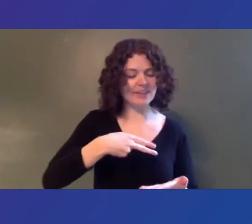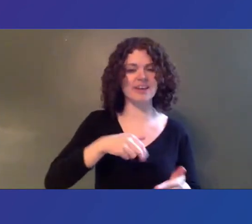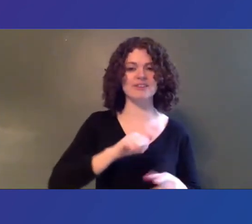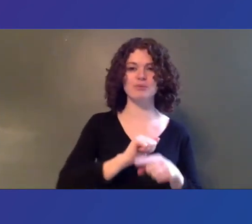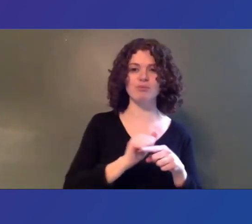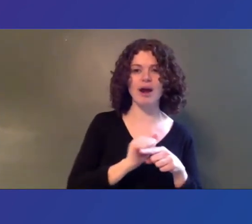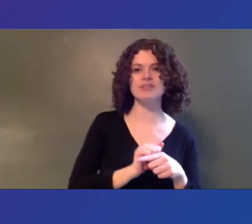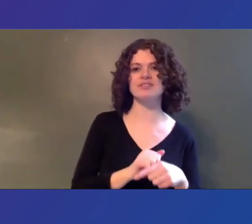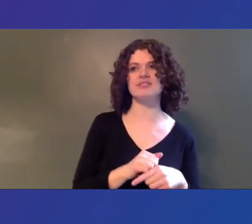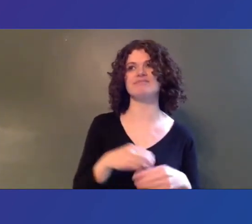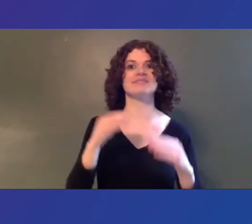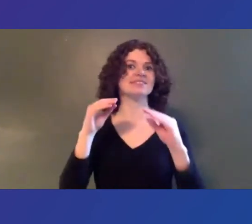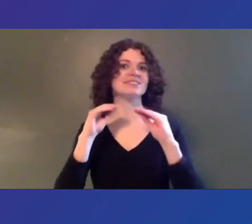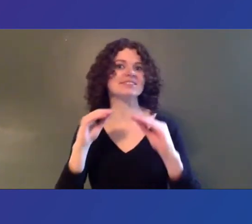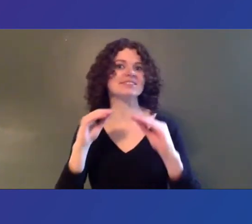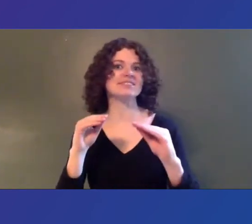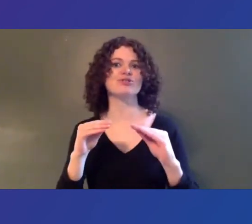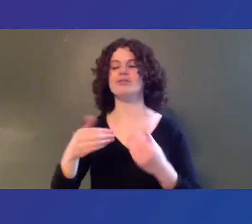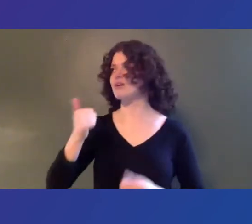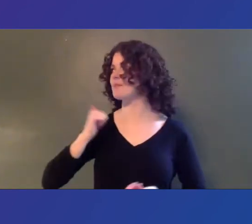teaching, choreographing, performing,